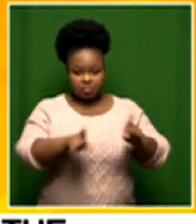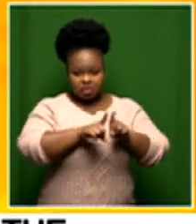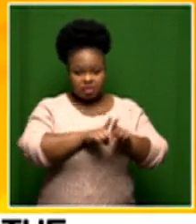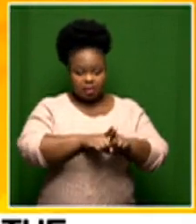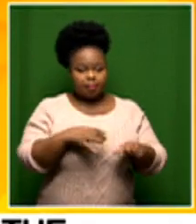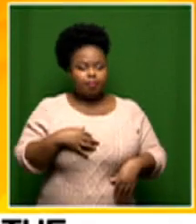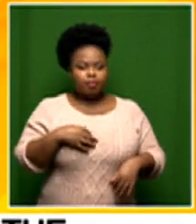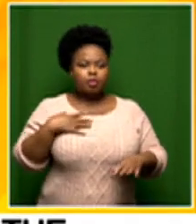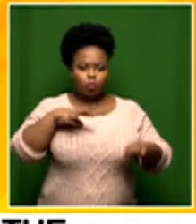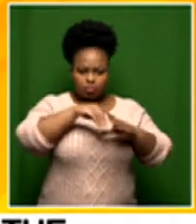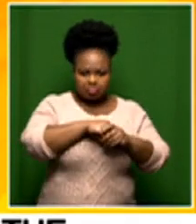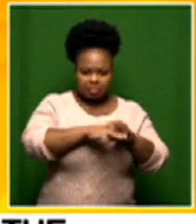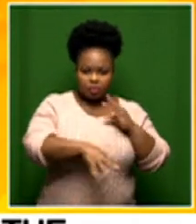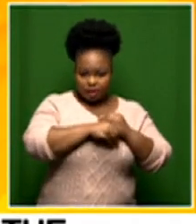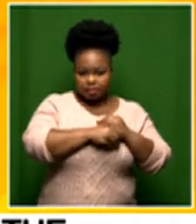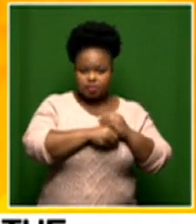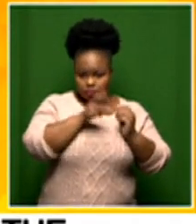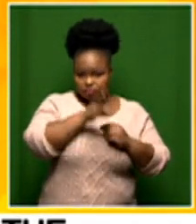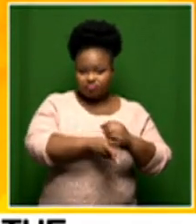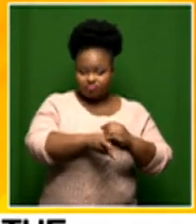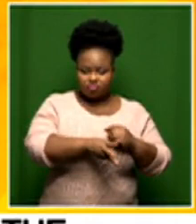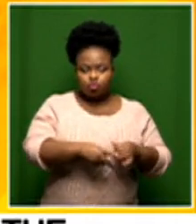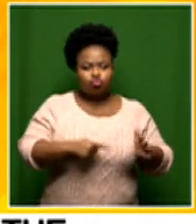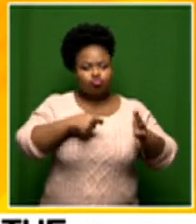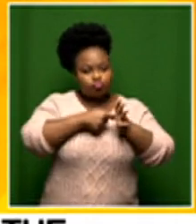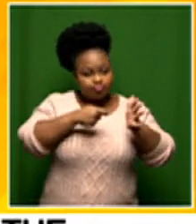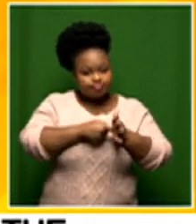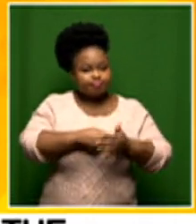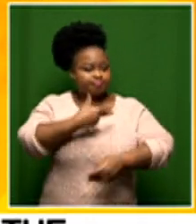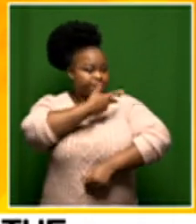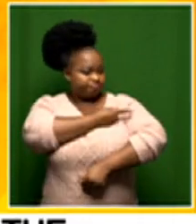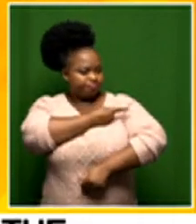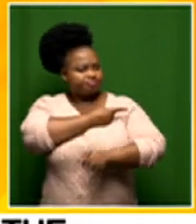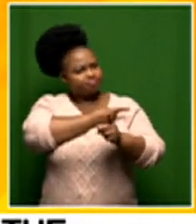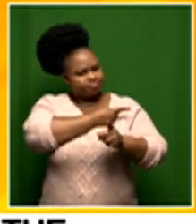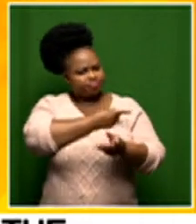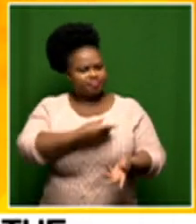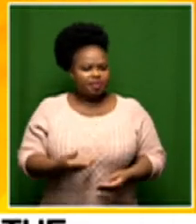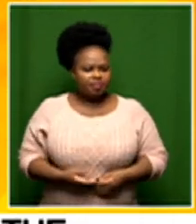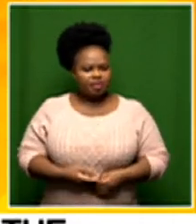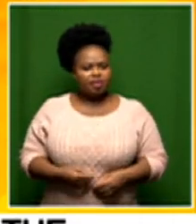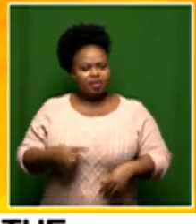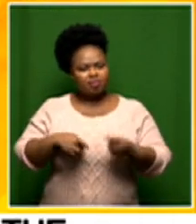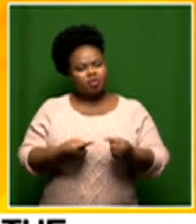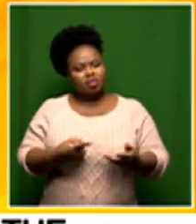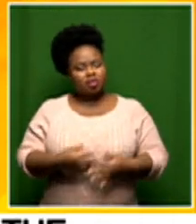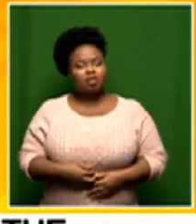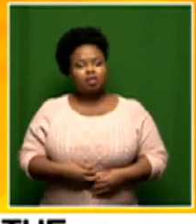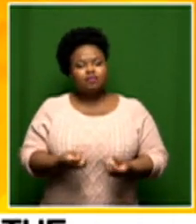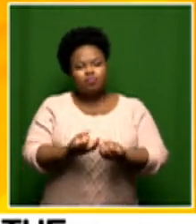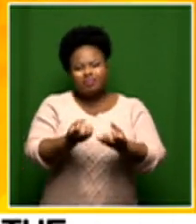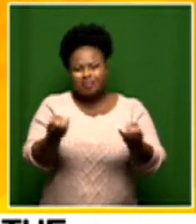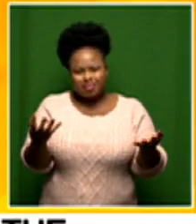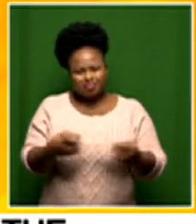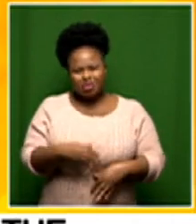be contributing to the fund to actually procure these vaccines. When it comes to the actual rollout,